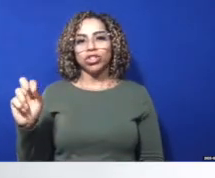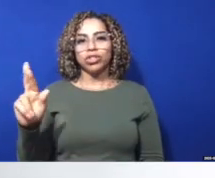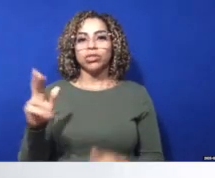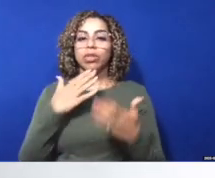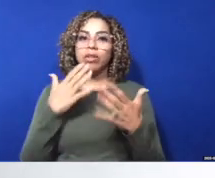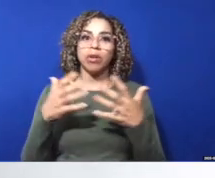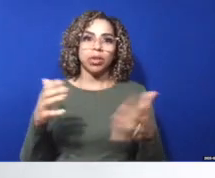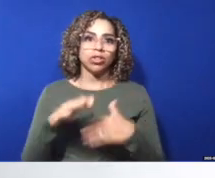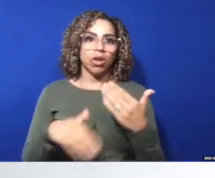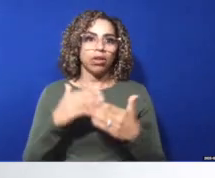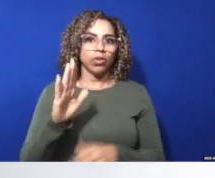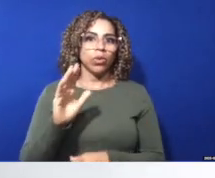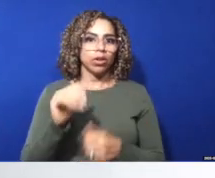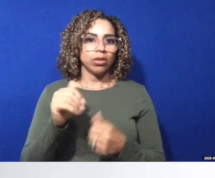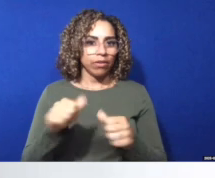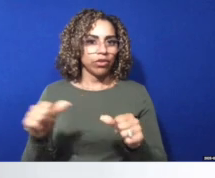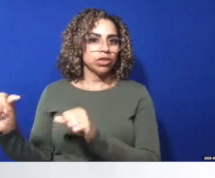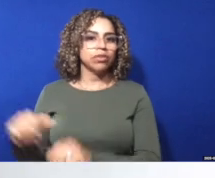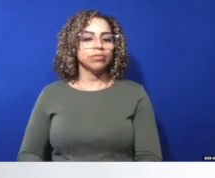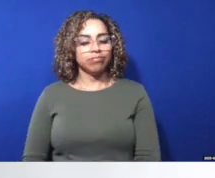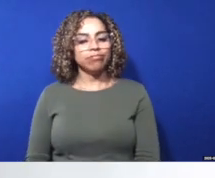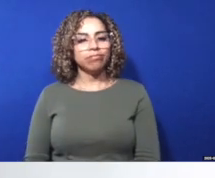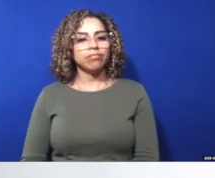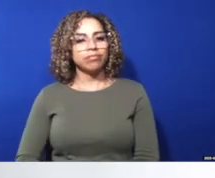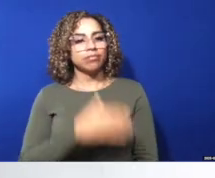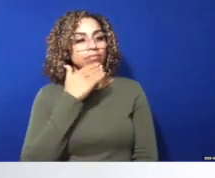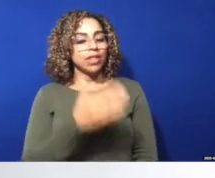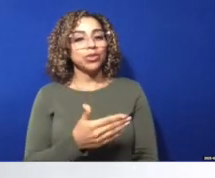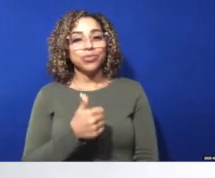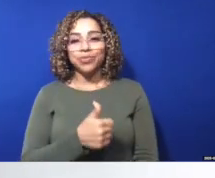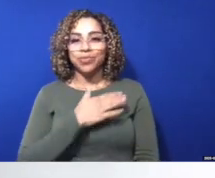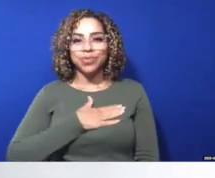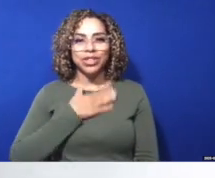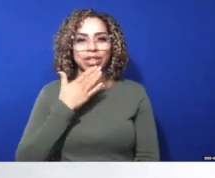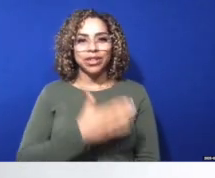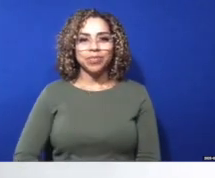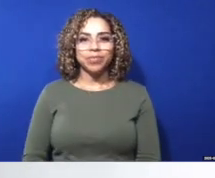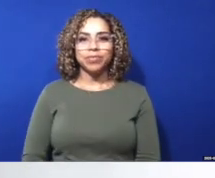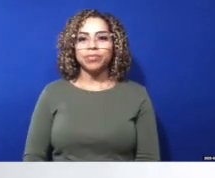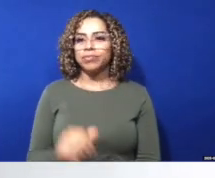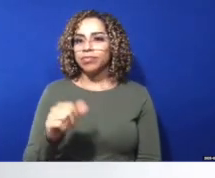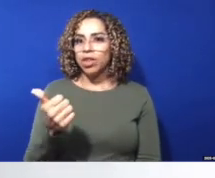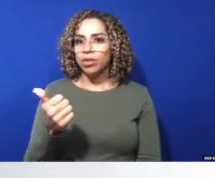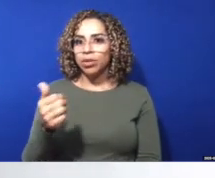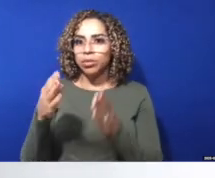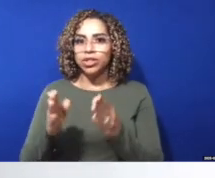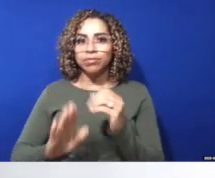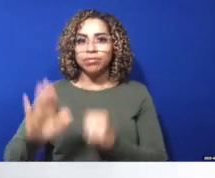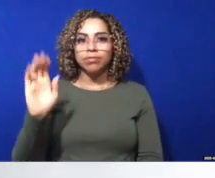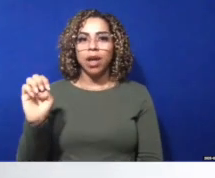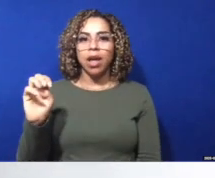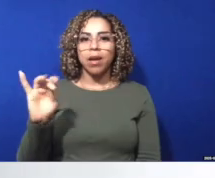efforts. Thanks, Terry. Appreciate it. All right, next, we did have another hand pop up. We have